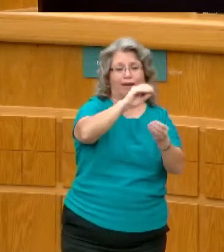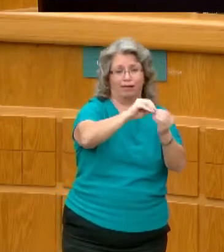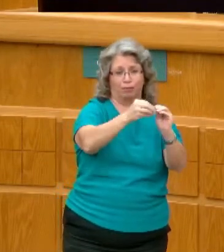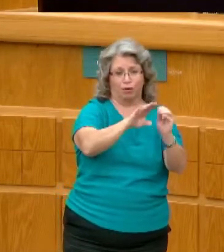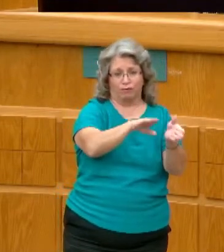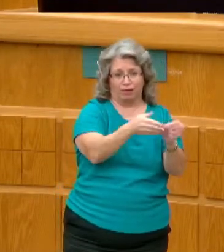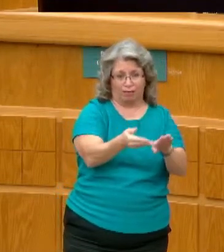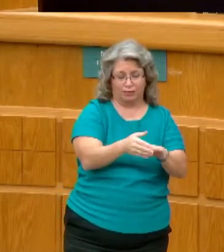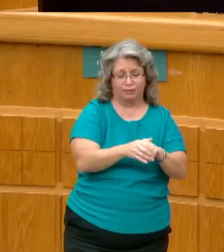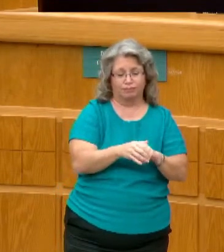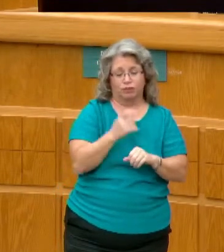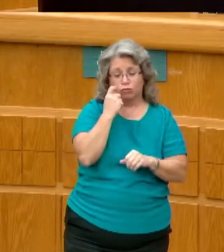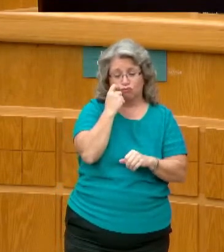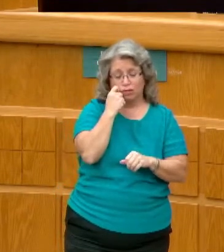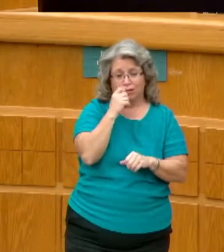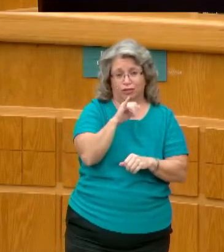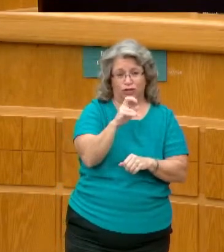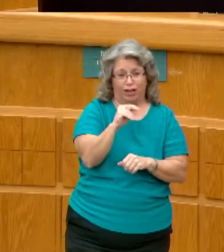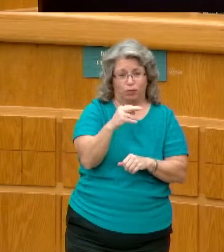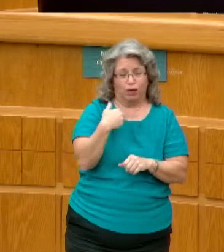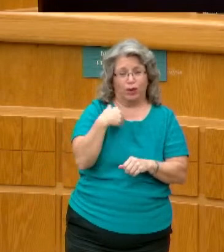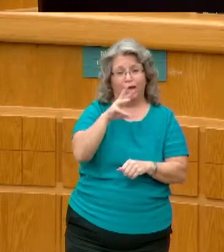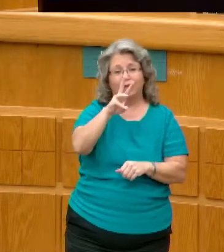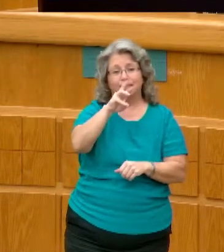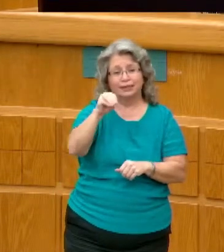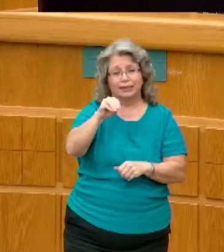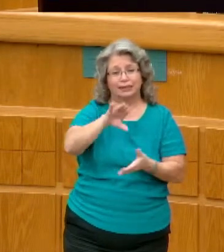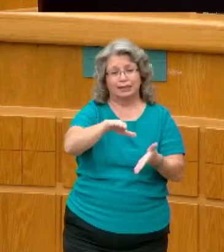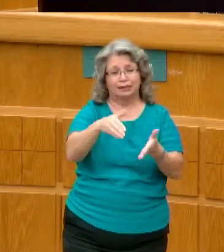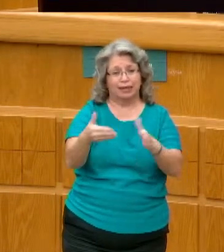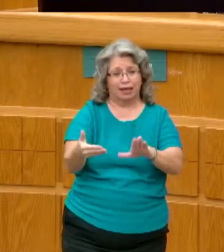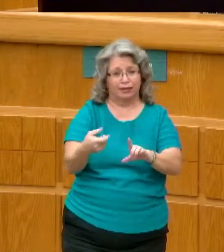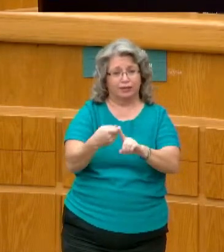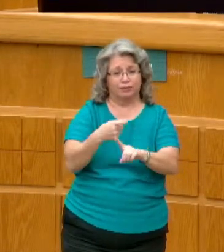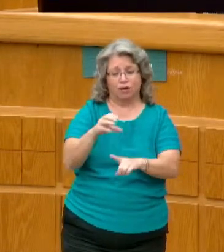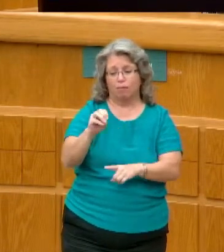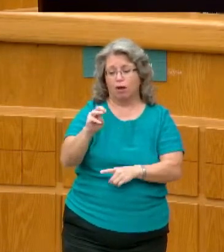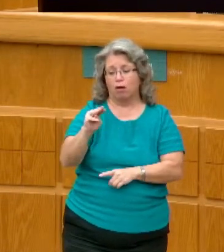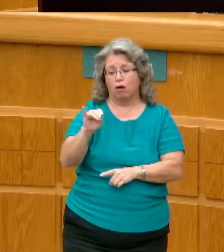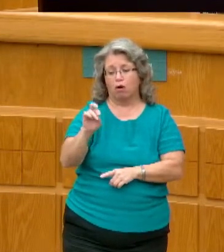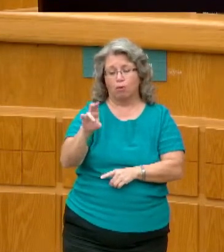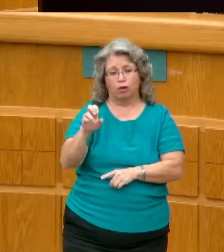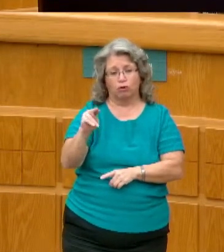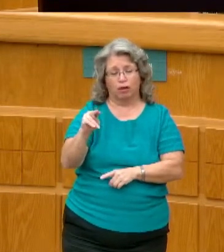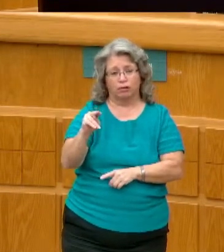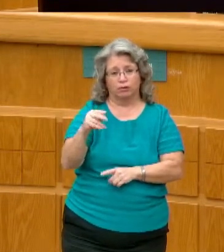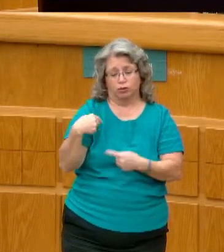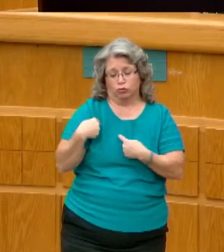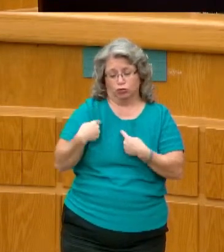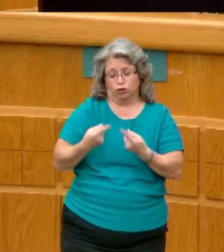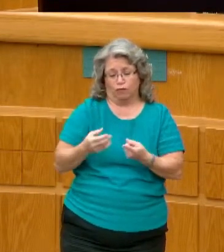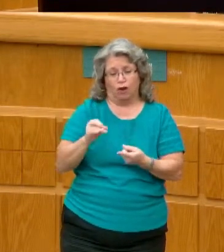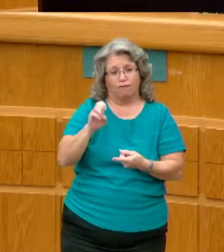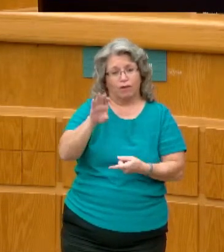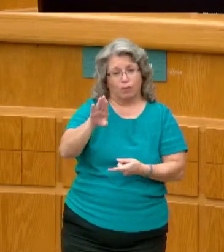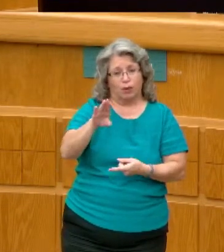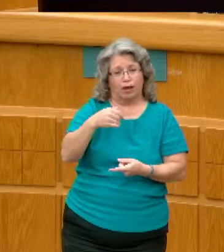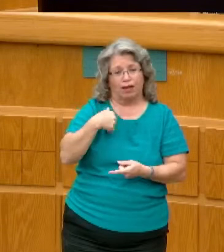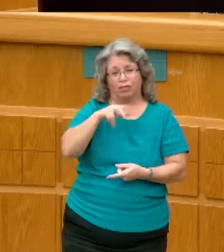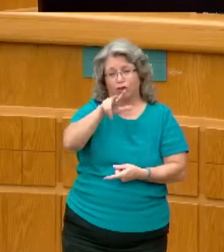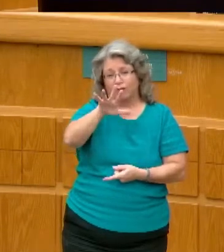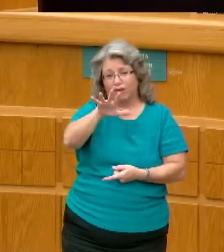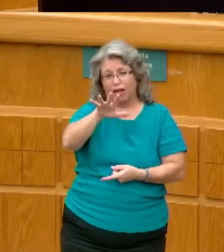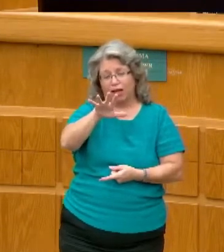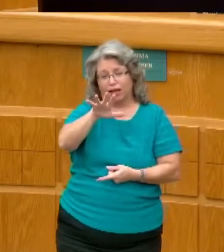in January, we had 60 deaths due to Omicron, and in February so far, we've had 35 deaths. And we